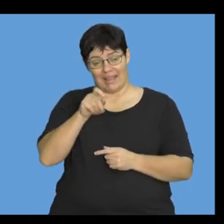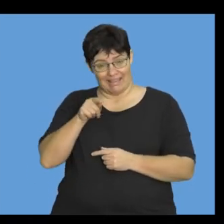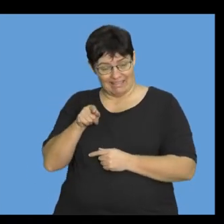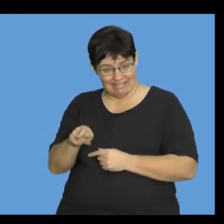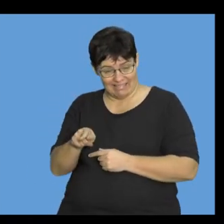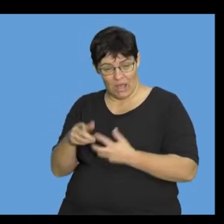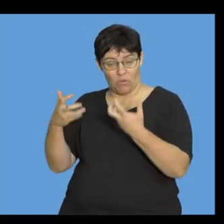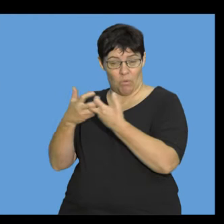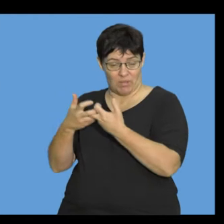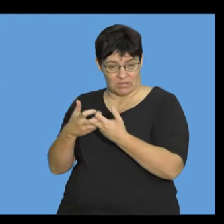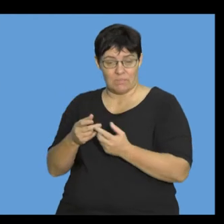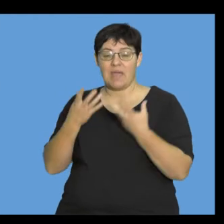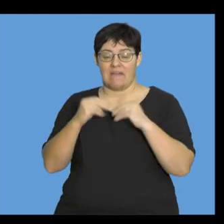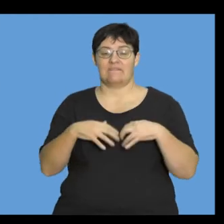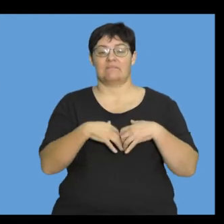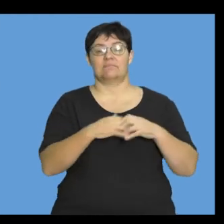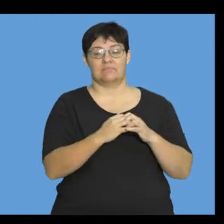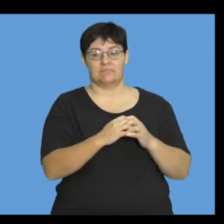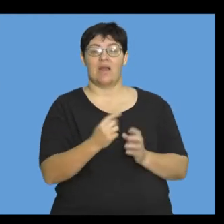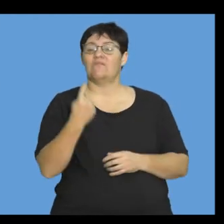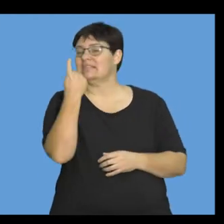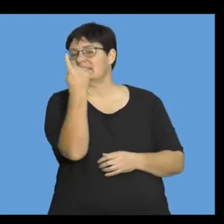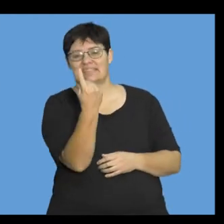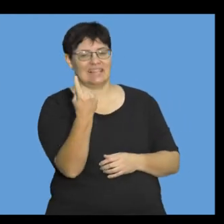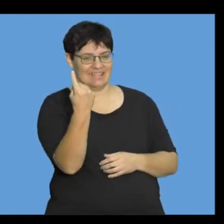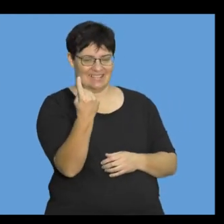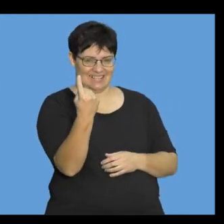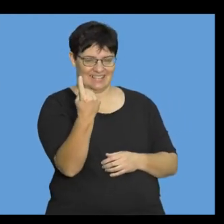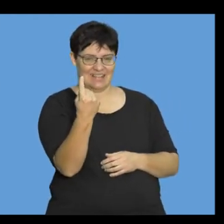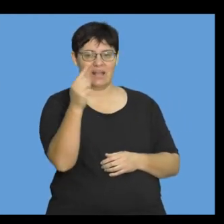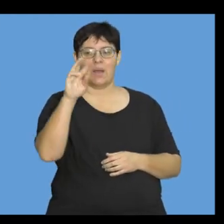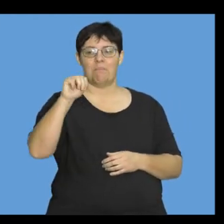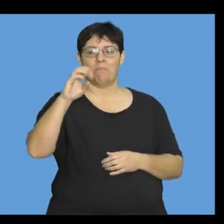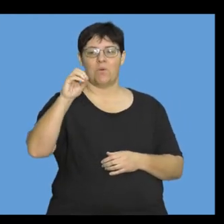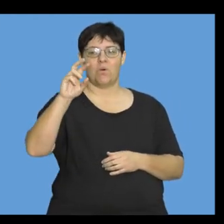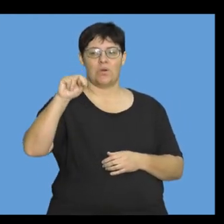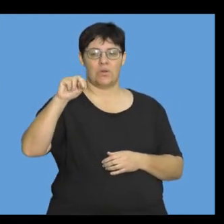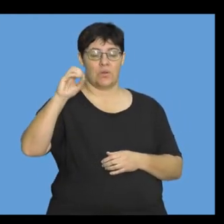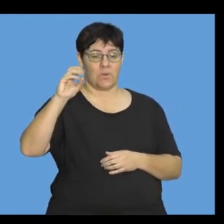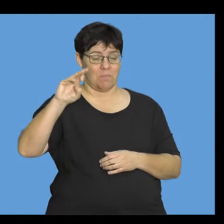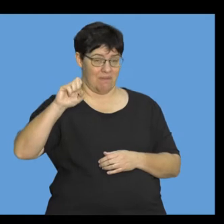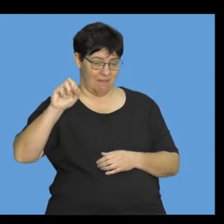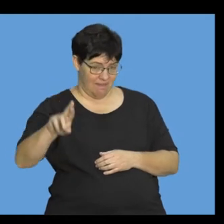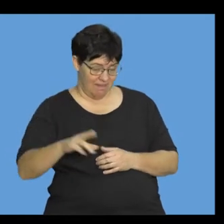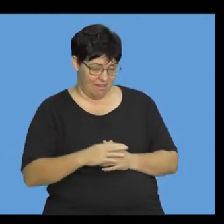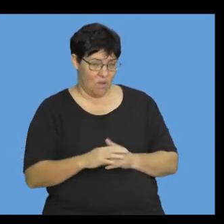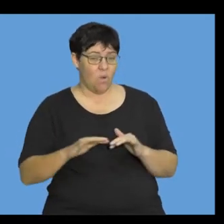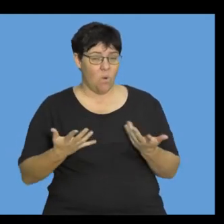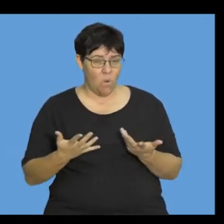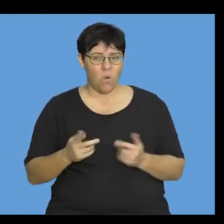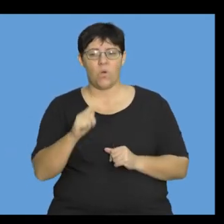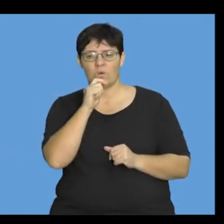compounds, they are made up of a single monomer, or sometimes we use the